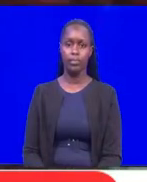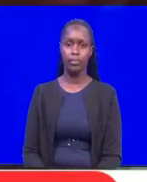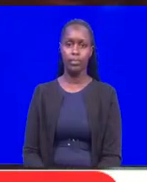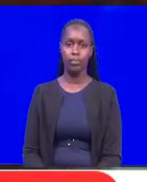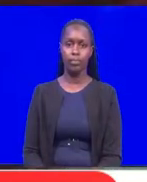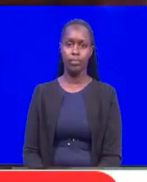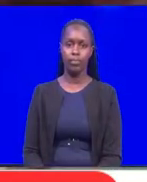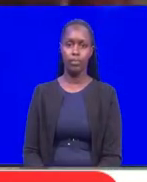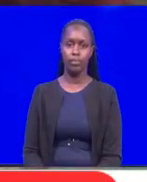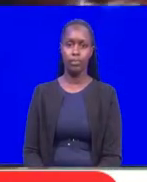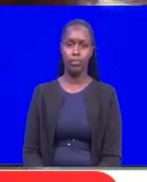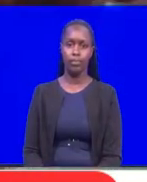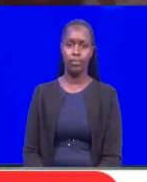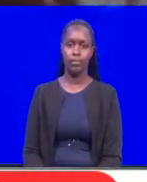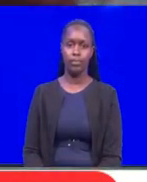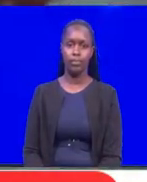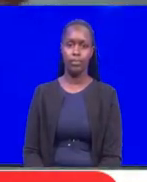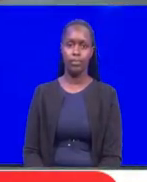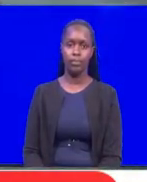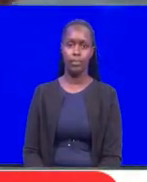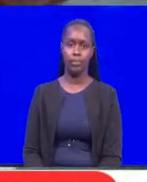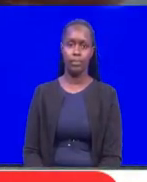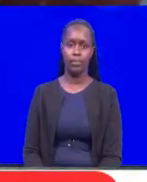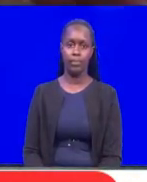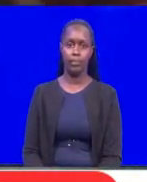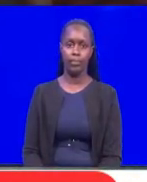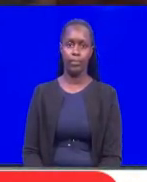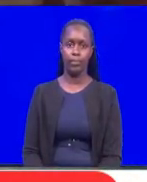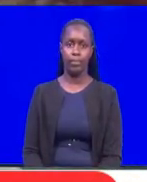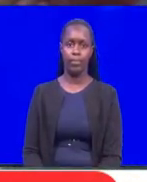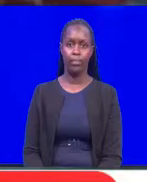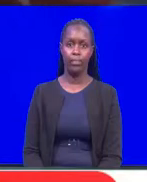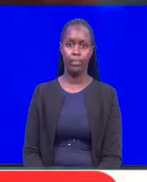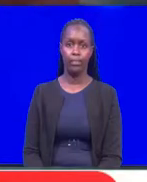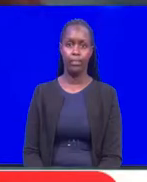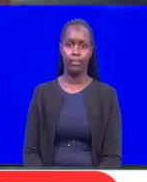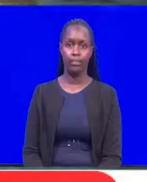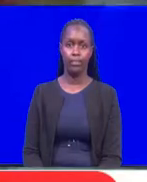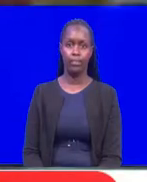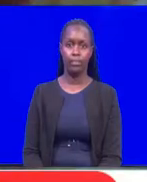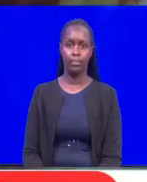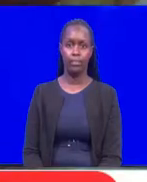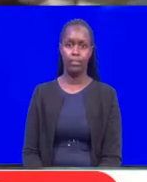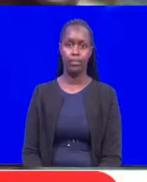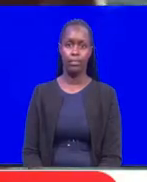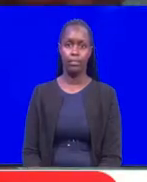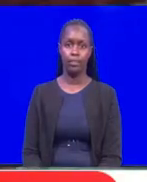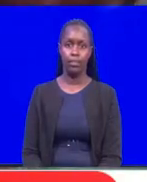Mungu wangu nimemkosea wapi mimi?